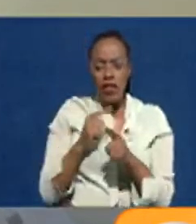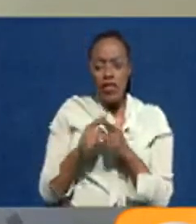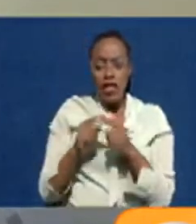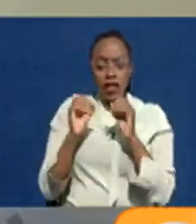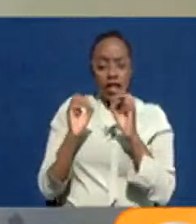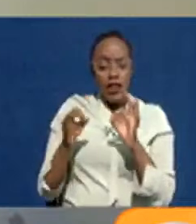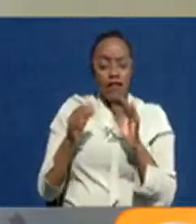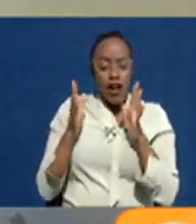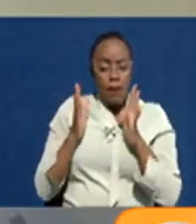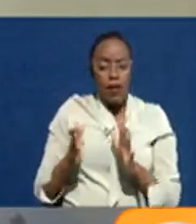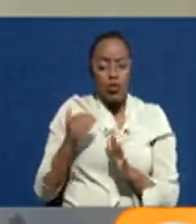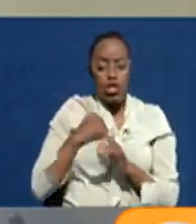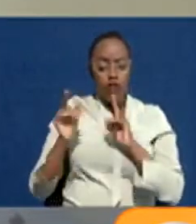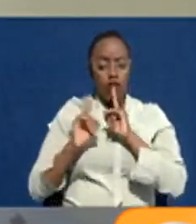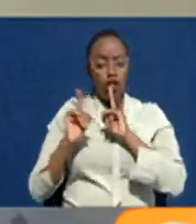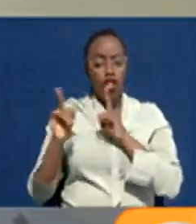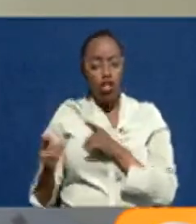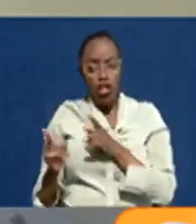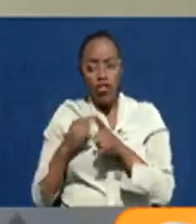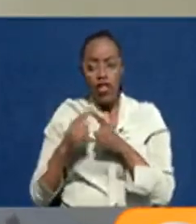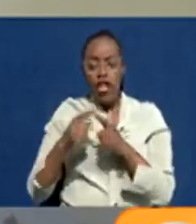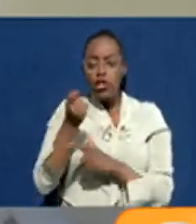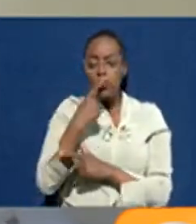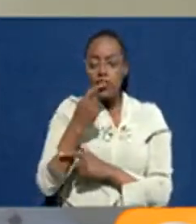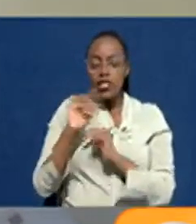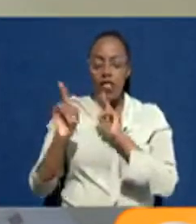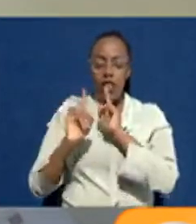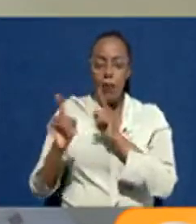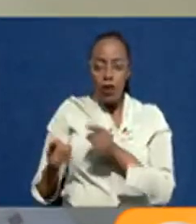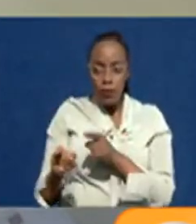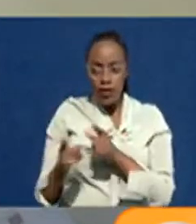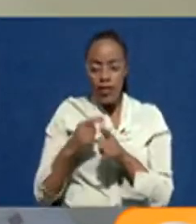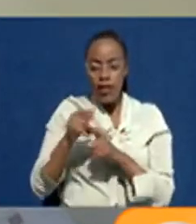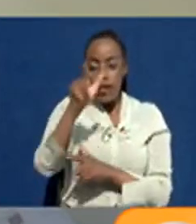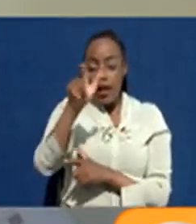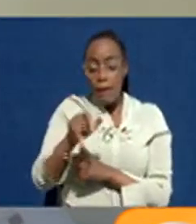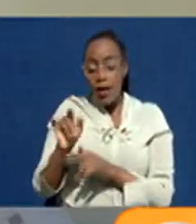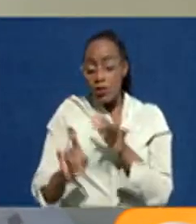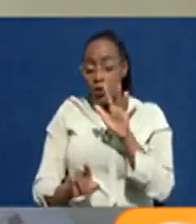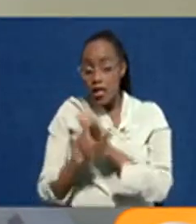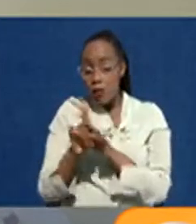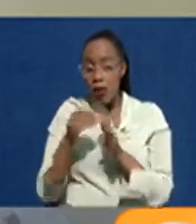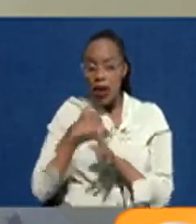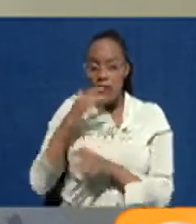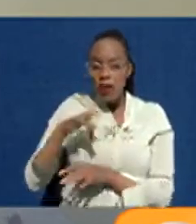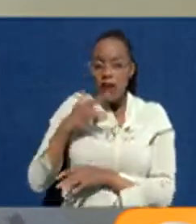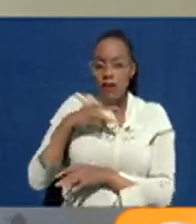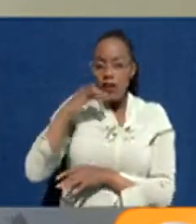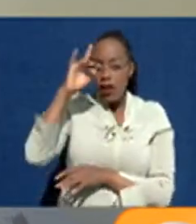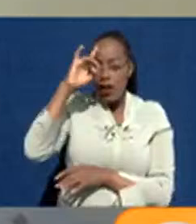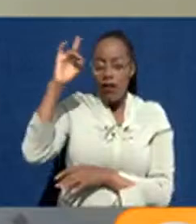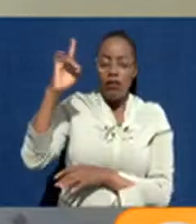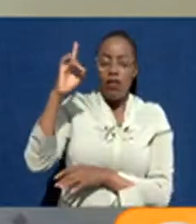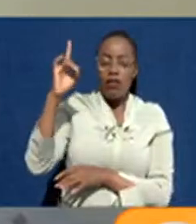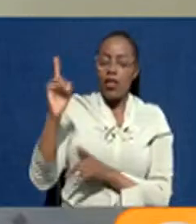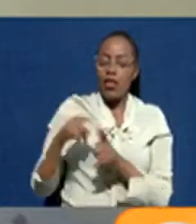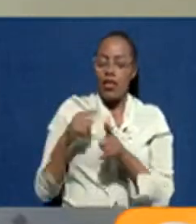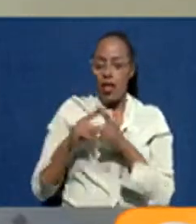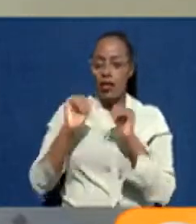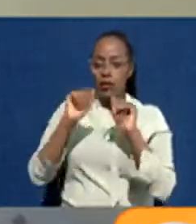If the person presents with vomiting, you treat the vomiting. If the person presents with dizziness, you can give